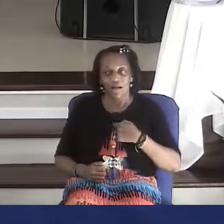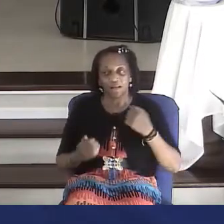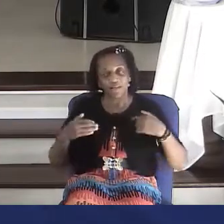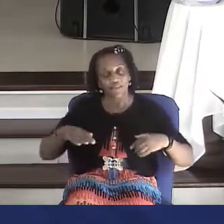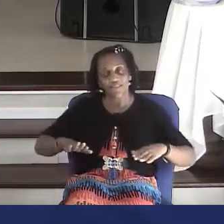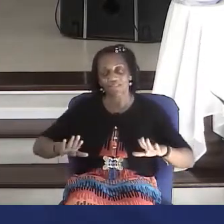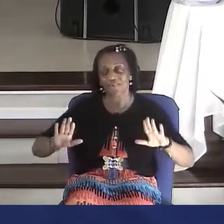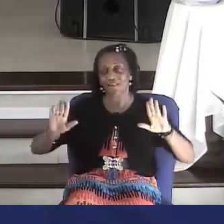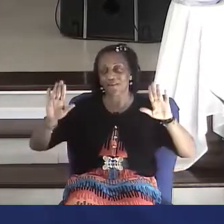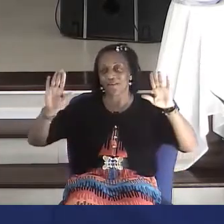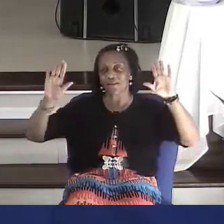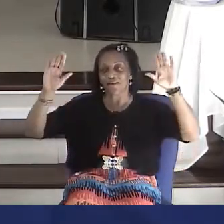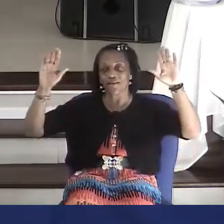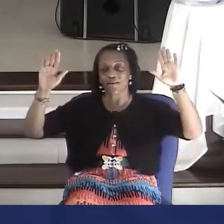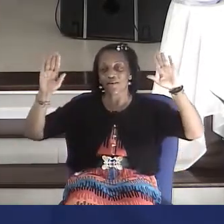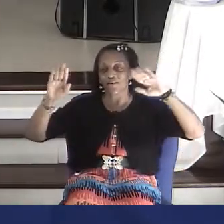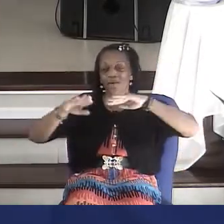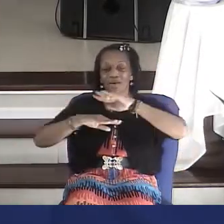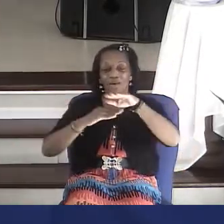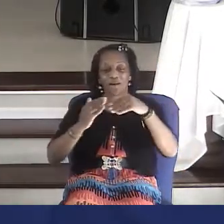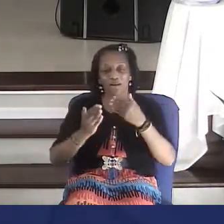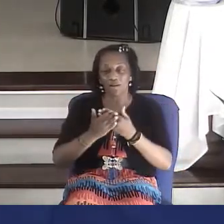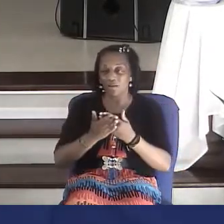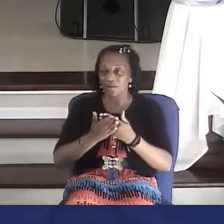I surrender